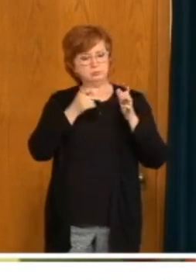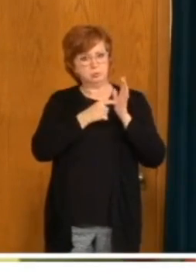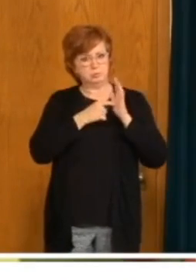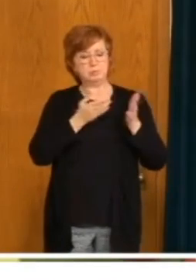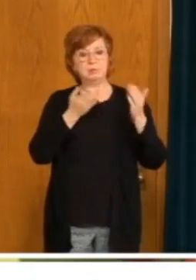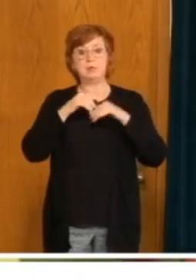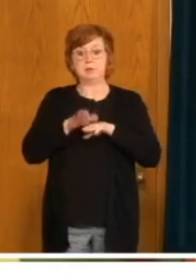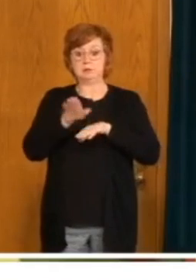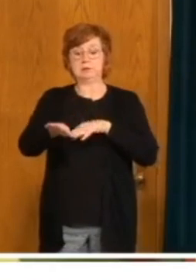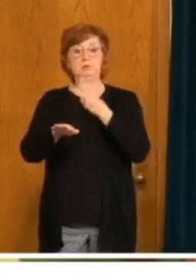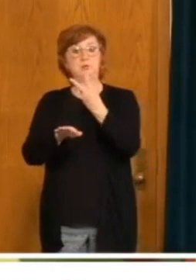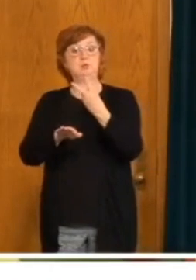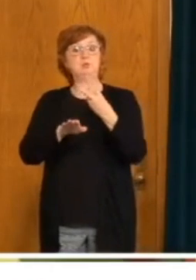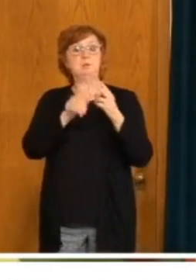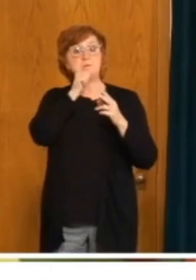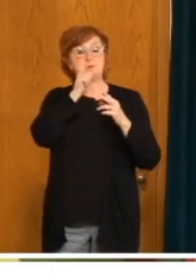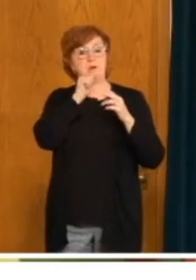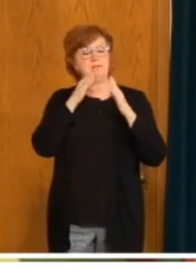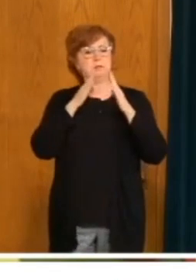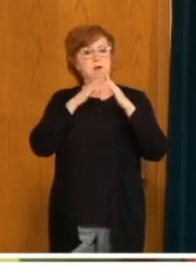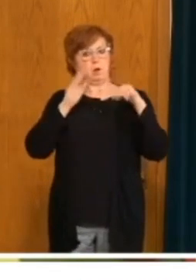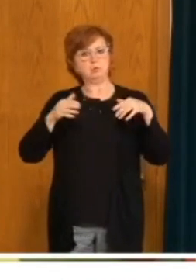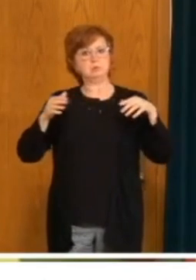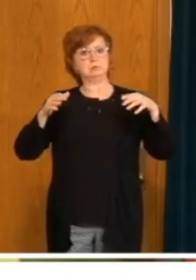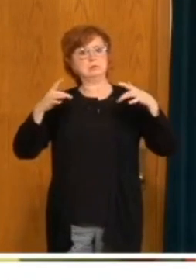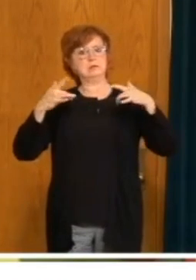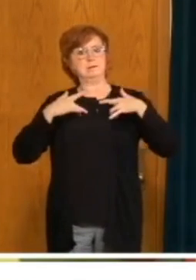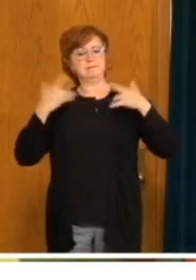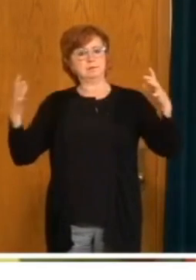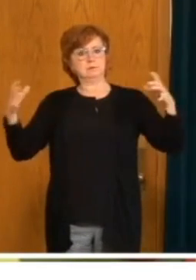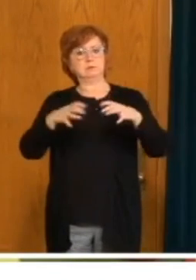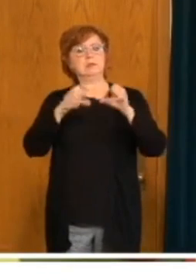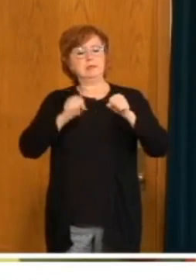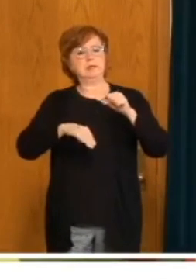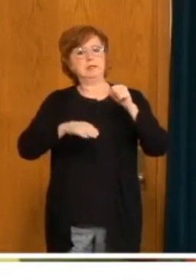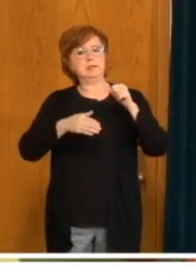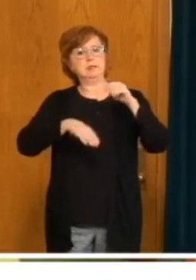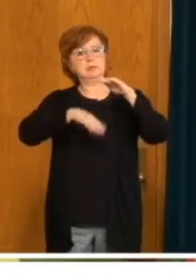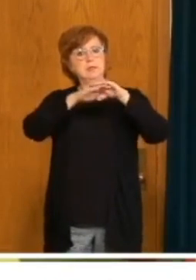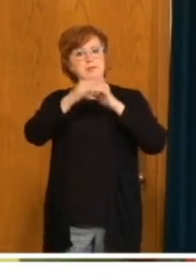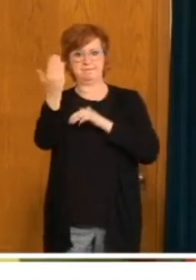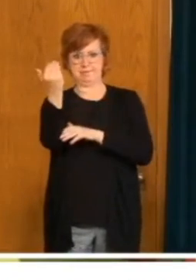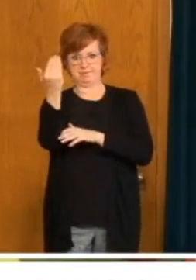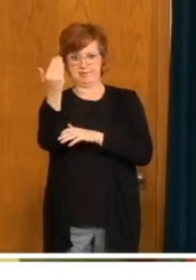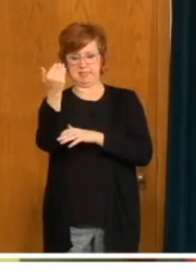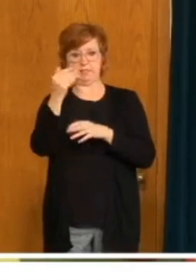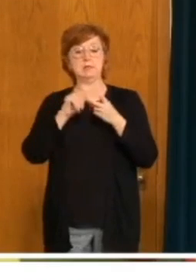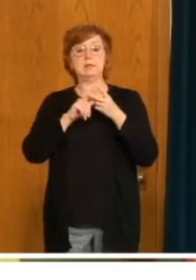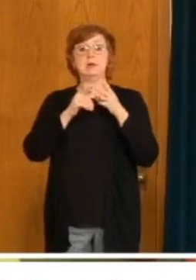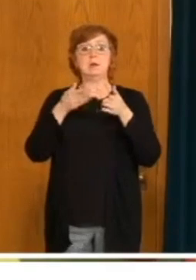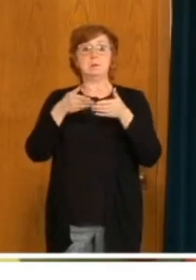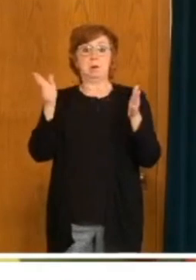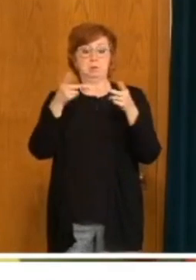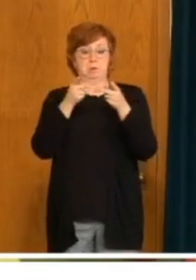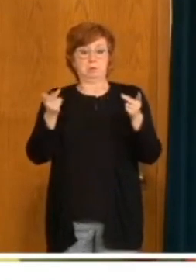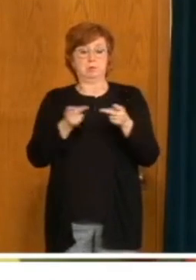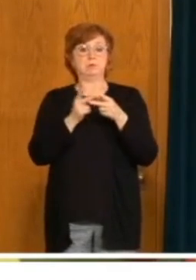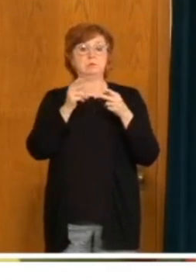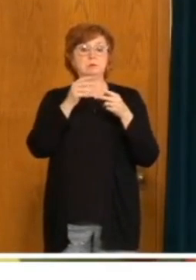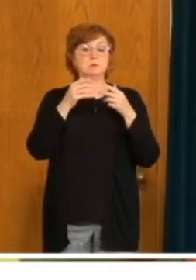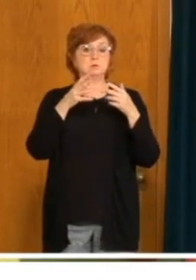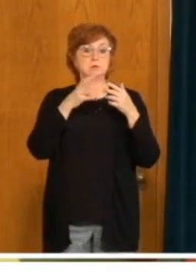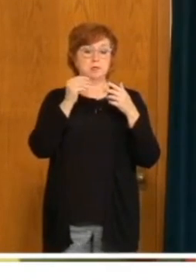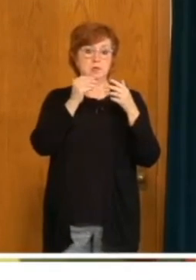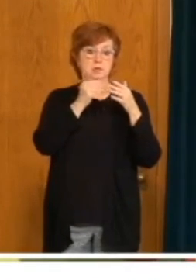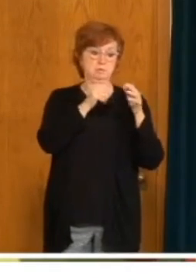indoor gatherings, including household gatherings, can be increased to 15 people. Public indoor gatherings and private and public